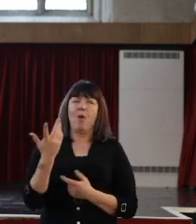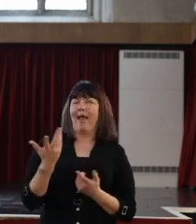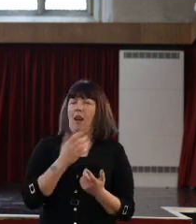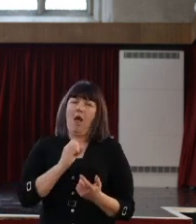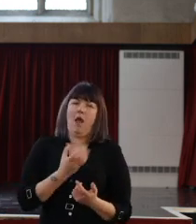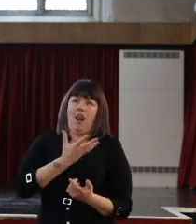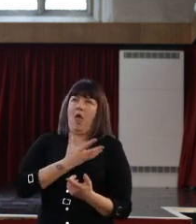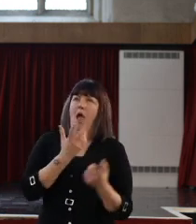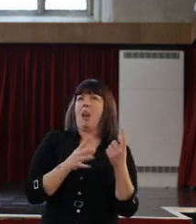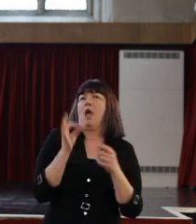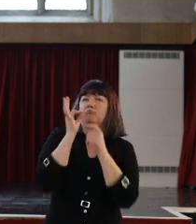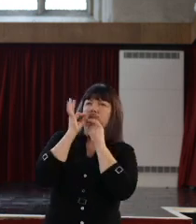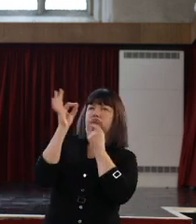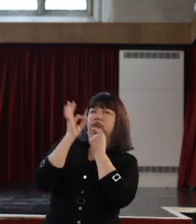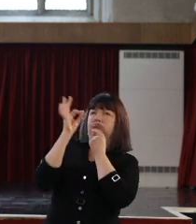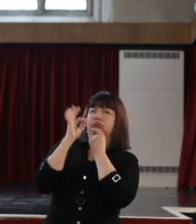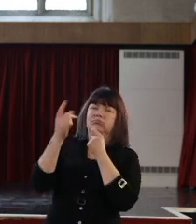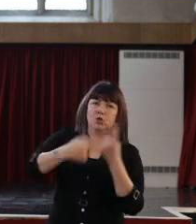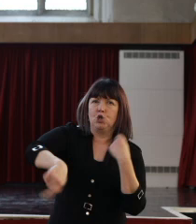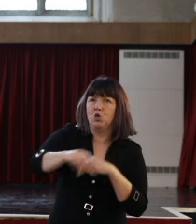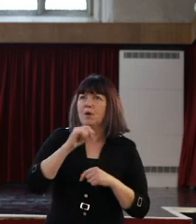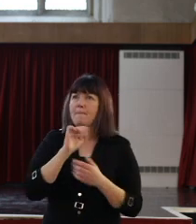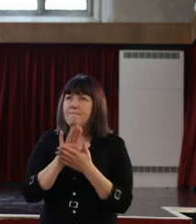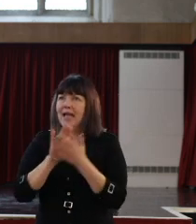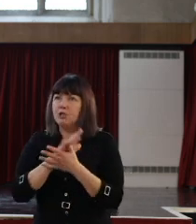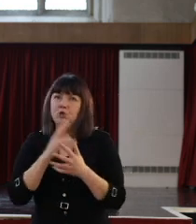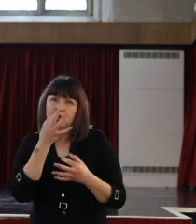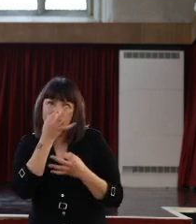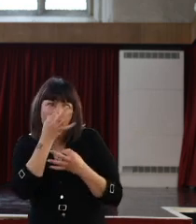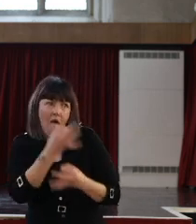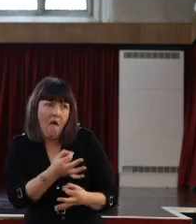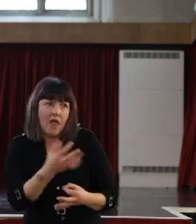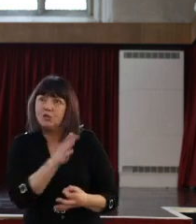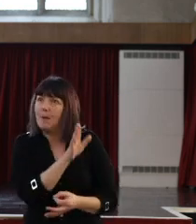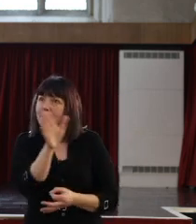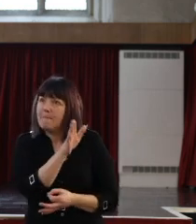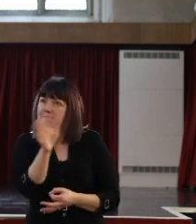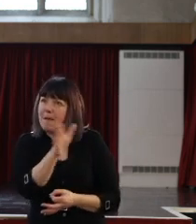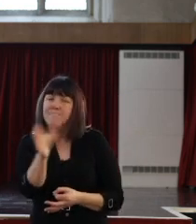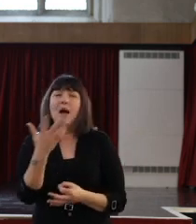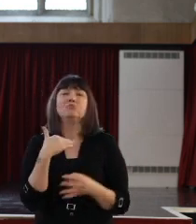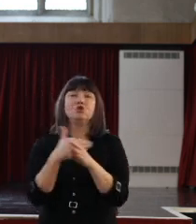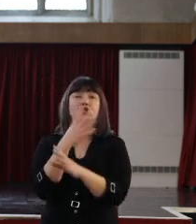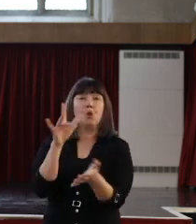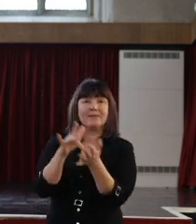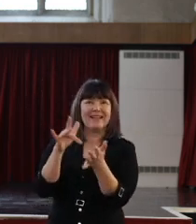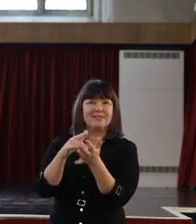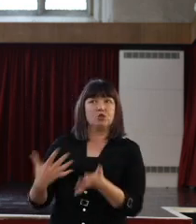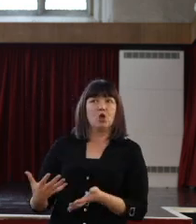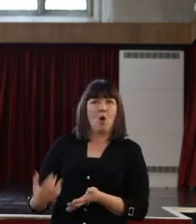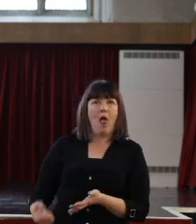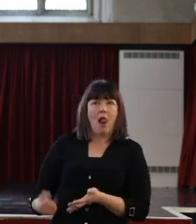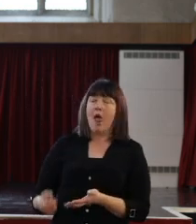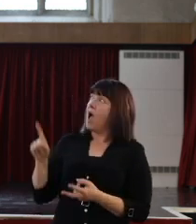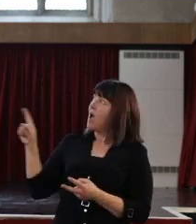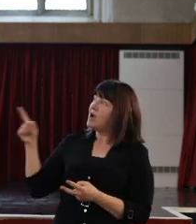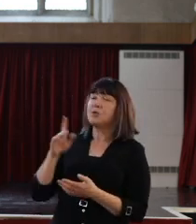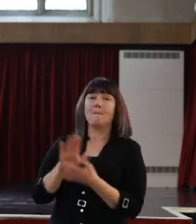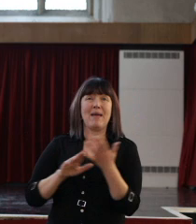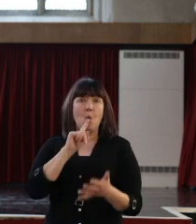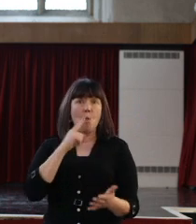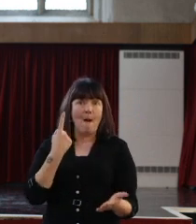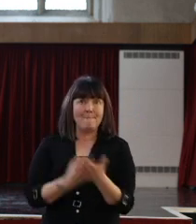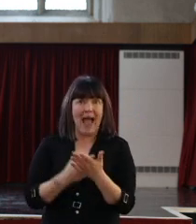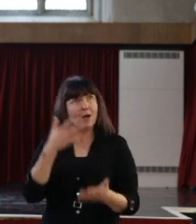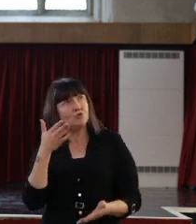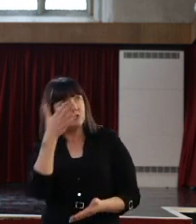of Norwich would they actually give you an incentive to keep signing on. So watching a movie at Cinema City cost £1. Brilliant.